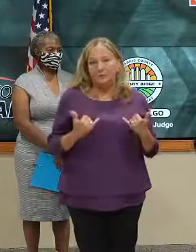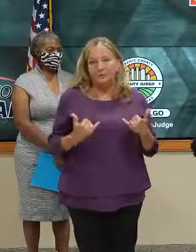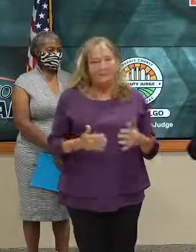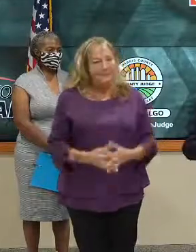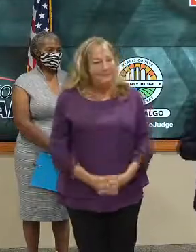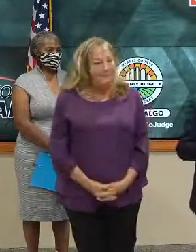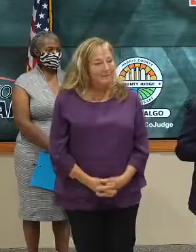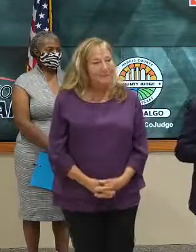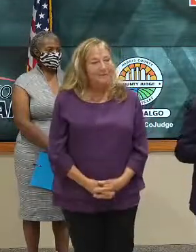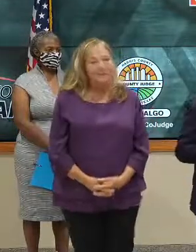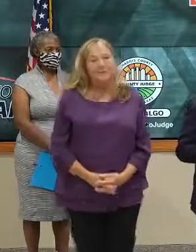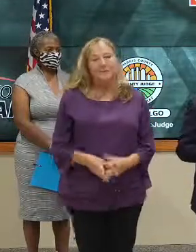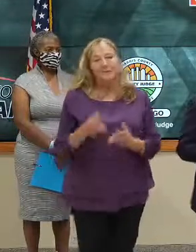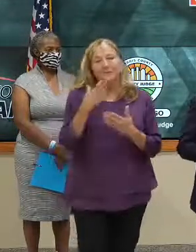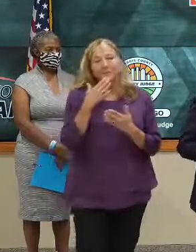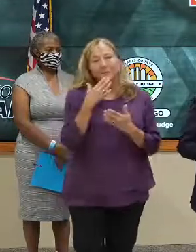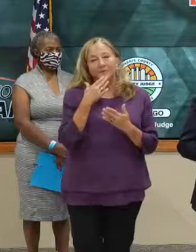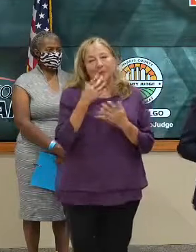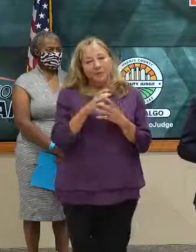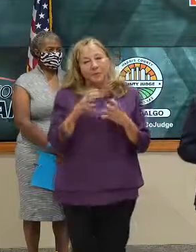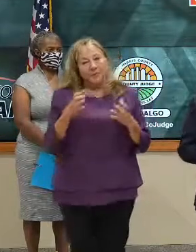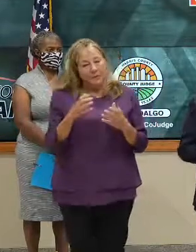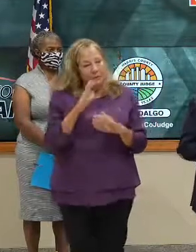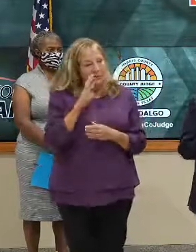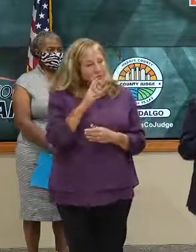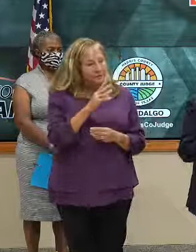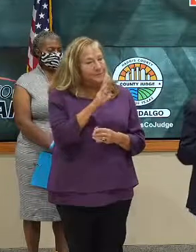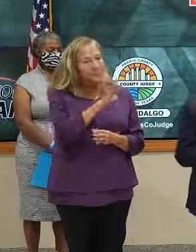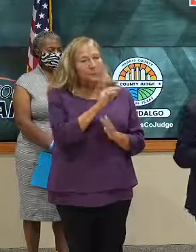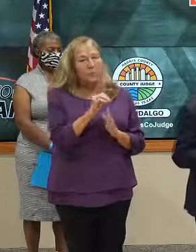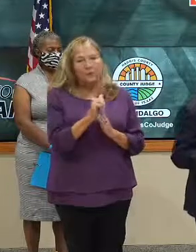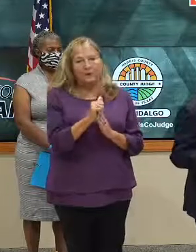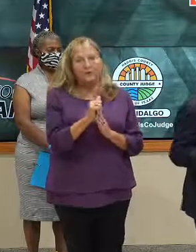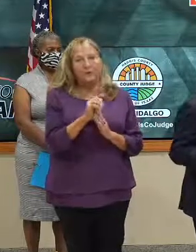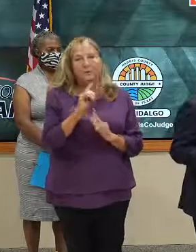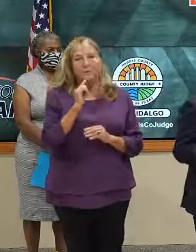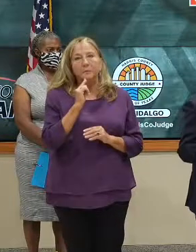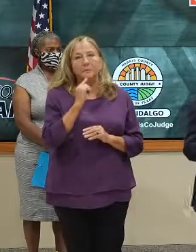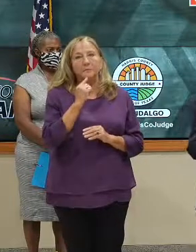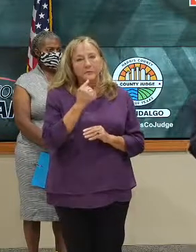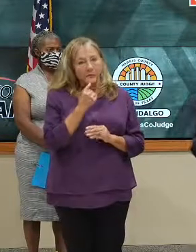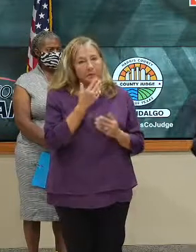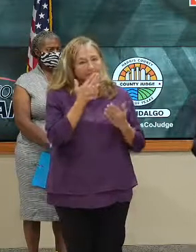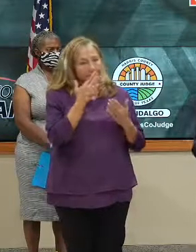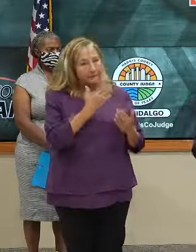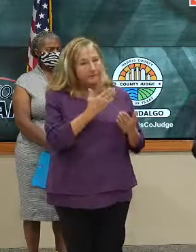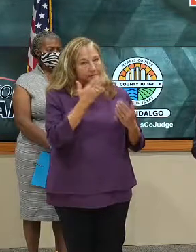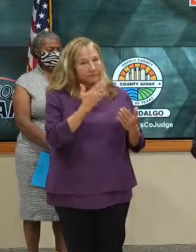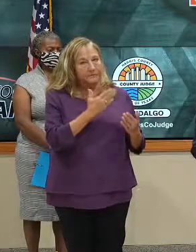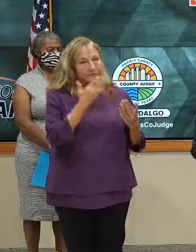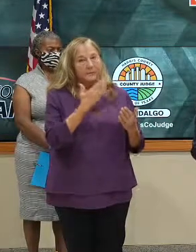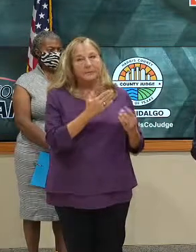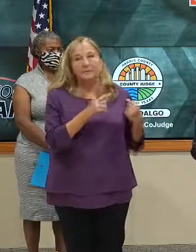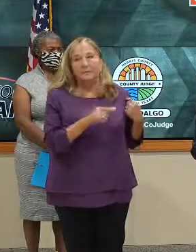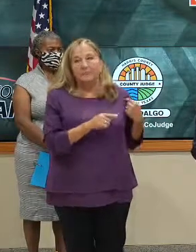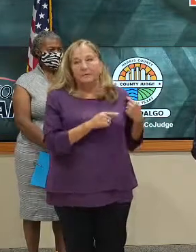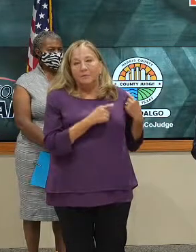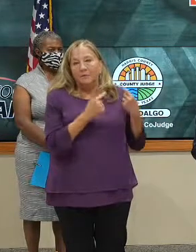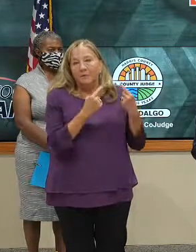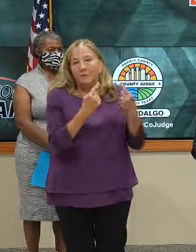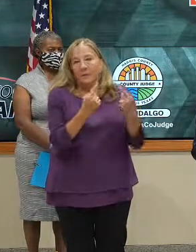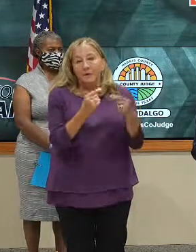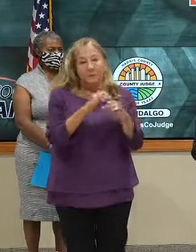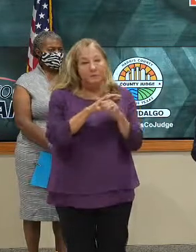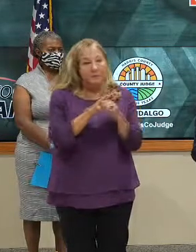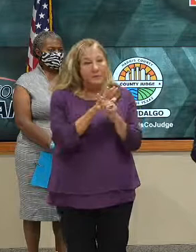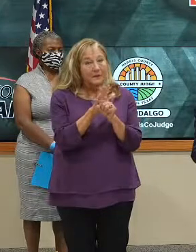Well, thank you very much, Judge, and thank you for your leadership. And I mean that very sincerely. Throughout this whole pandemic here in Harris